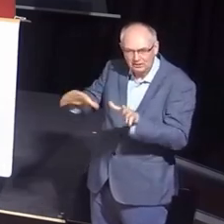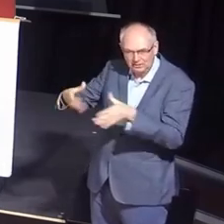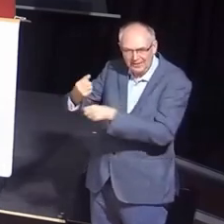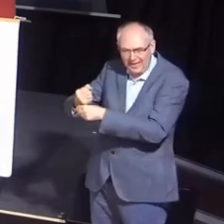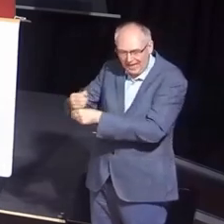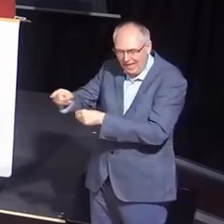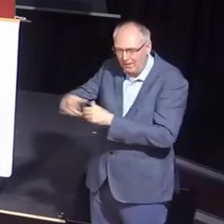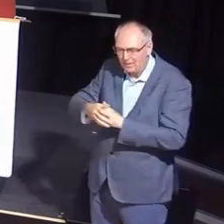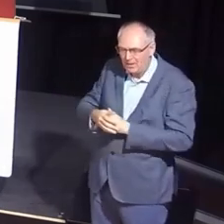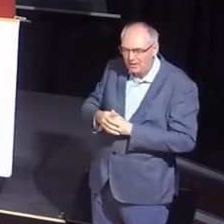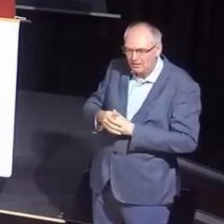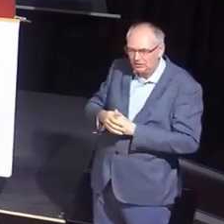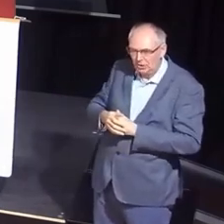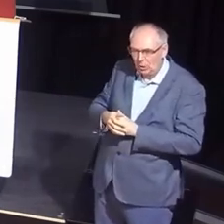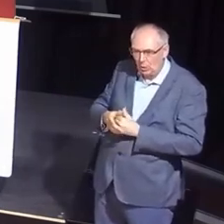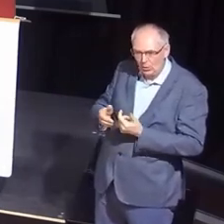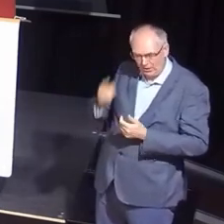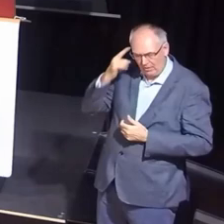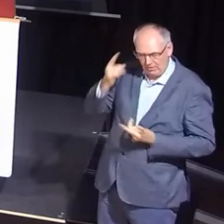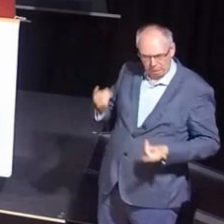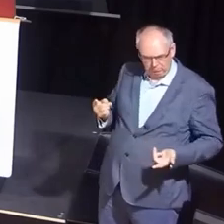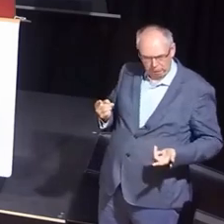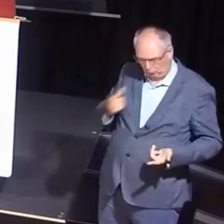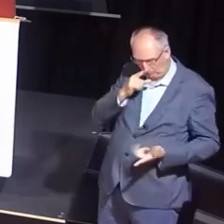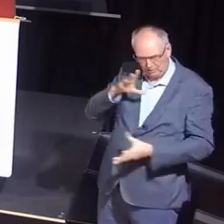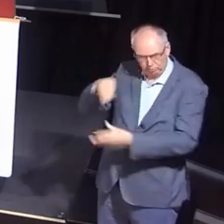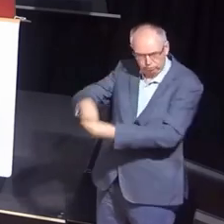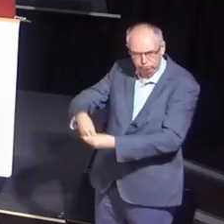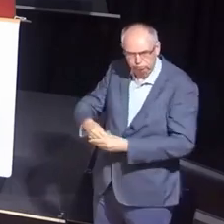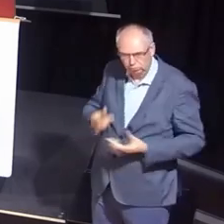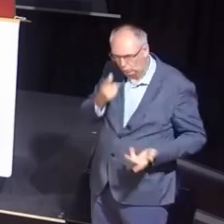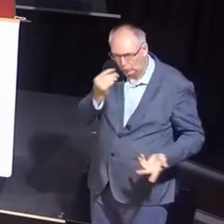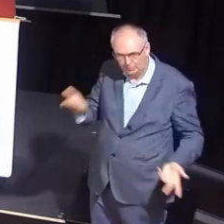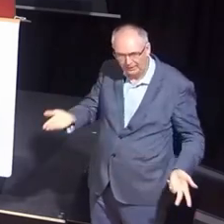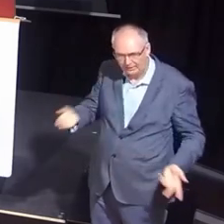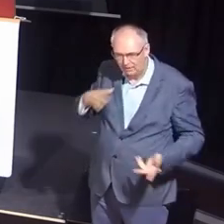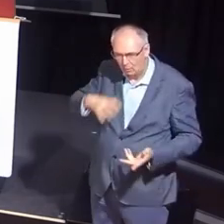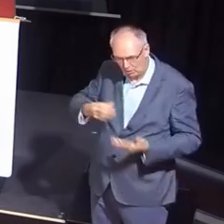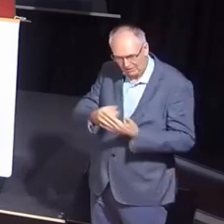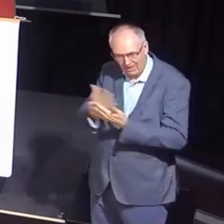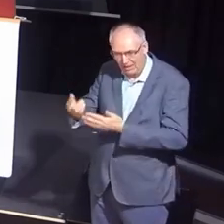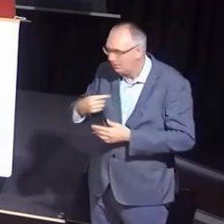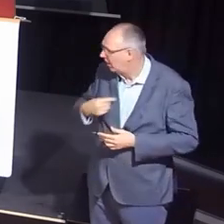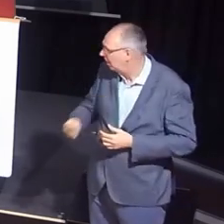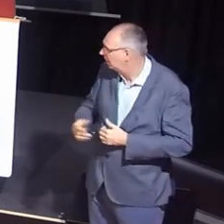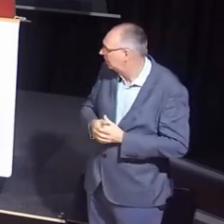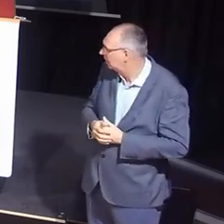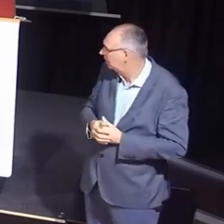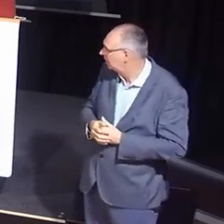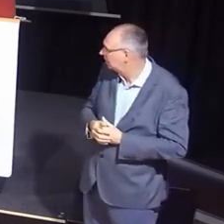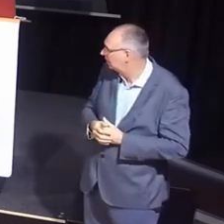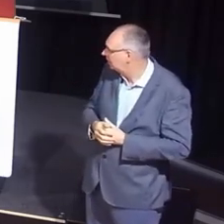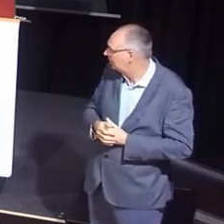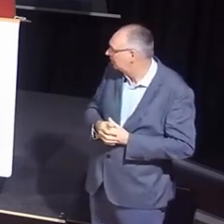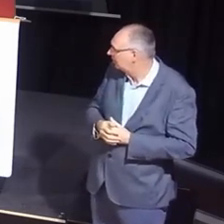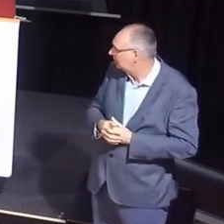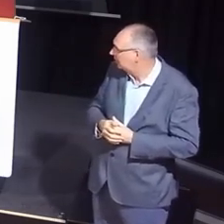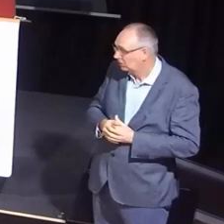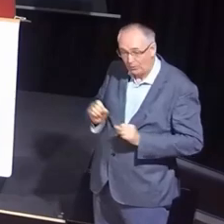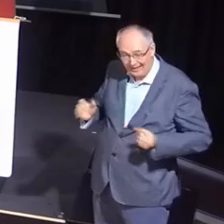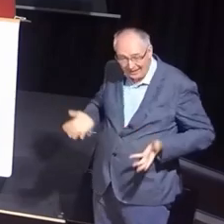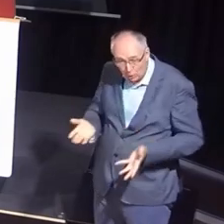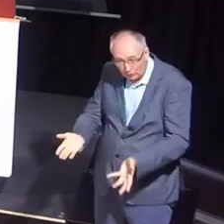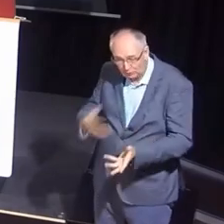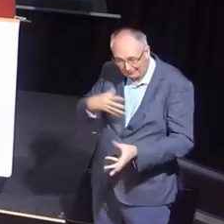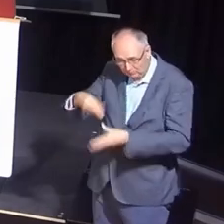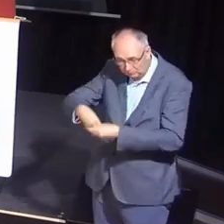believed in me and told me I could be a developer if I wanted it. And so, one more to get emotional. They encouraged me to learn game design, which